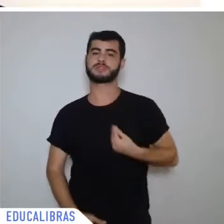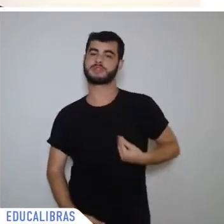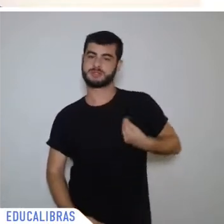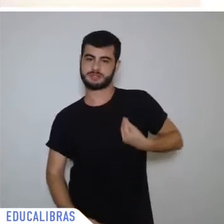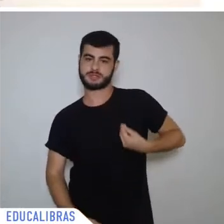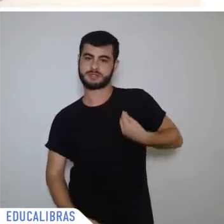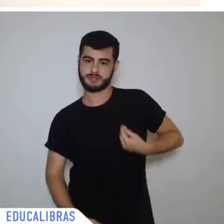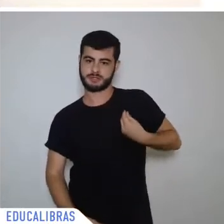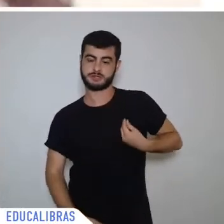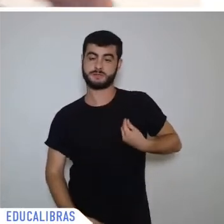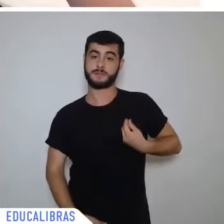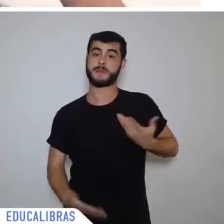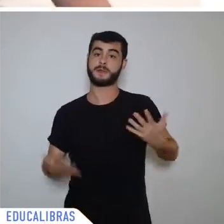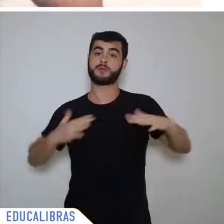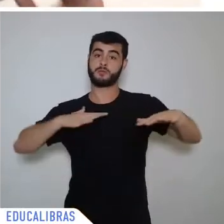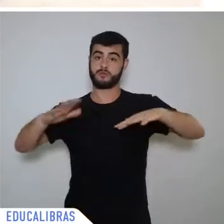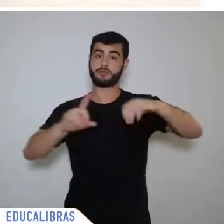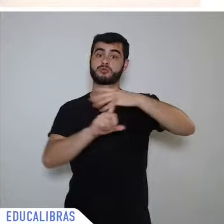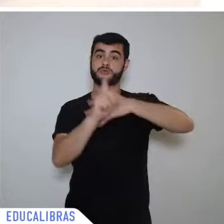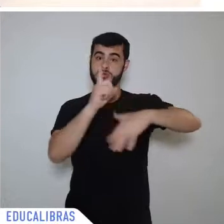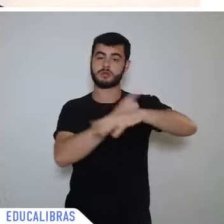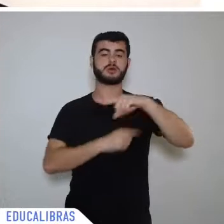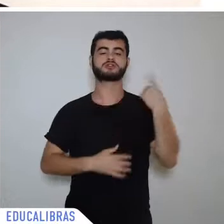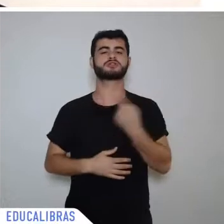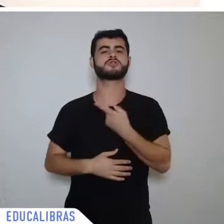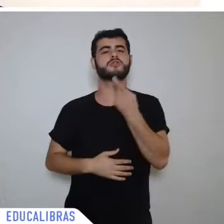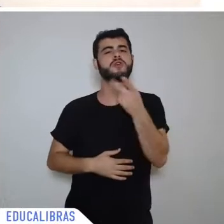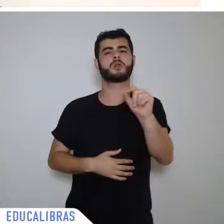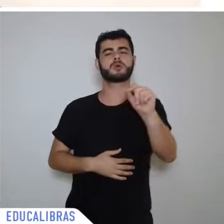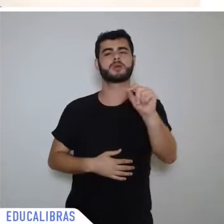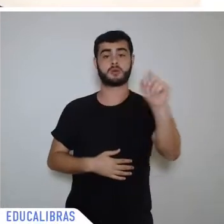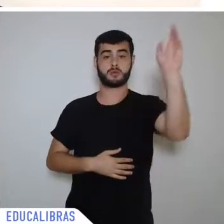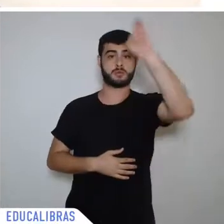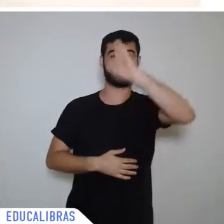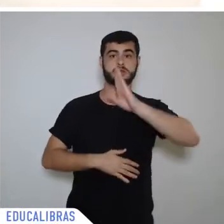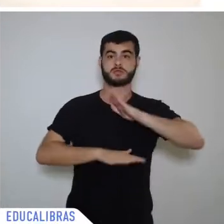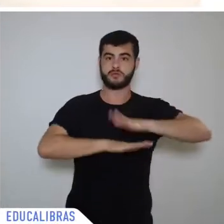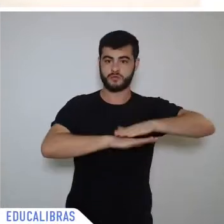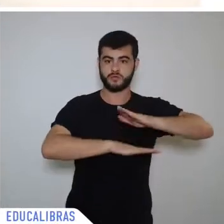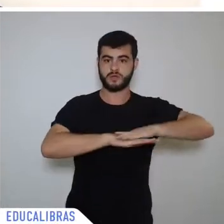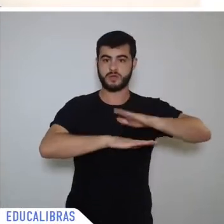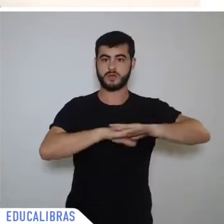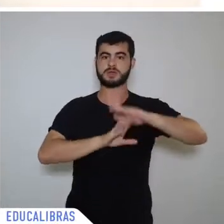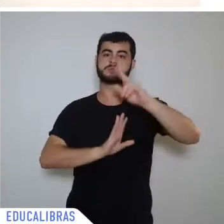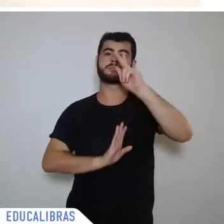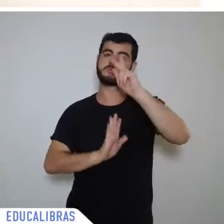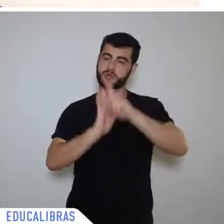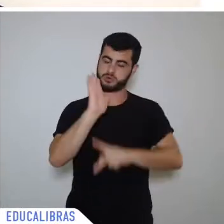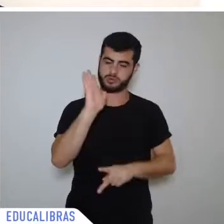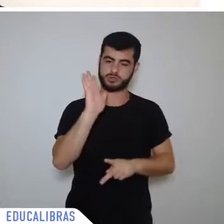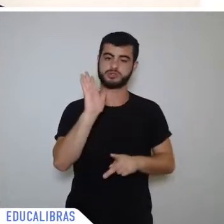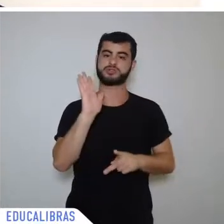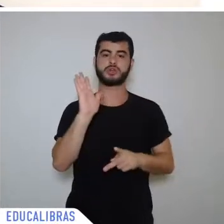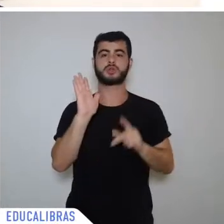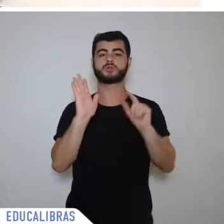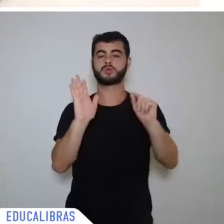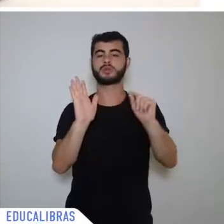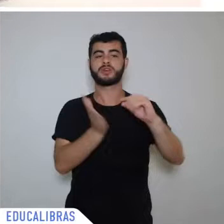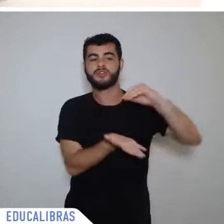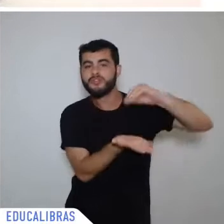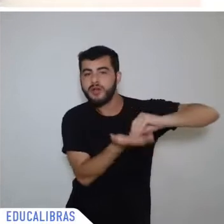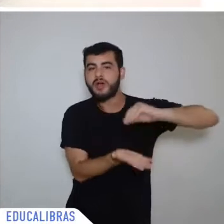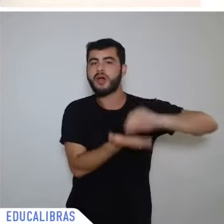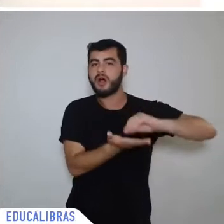this government against these bodies, these existences. Brazil created a project